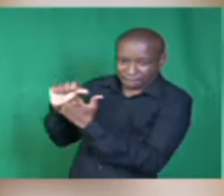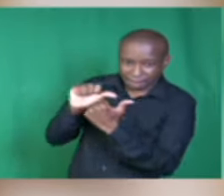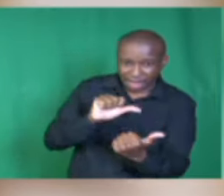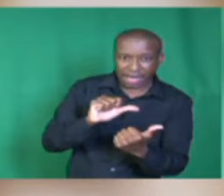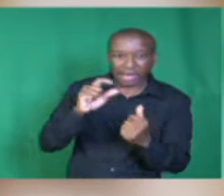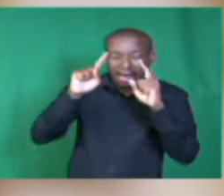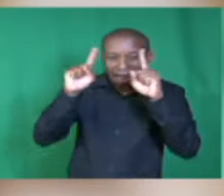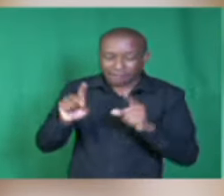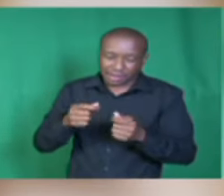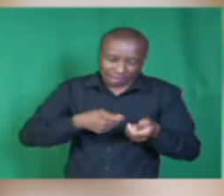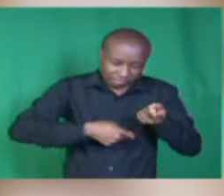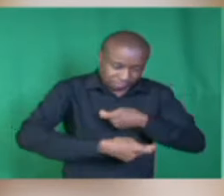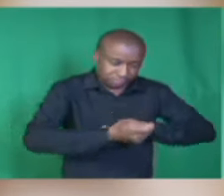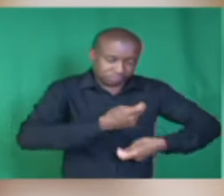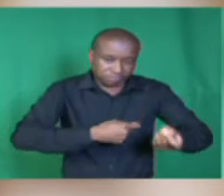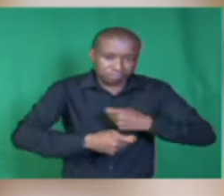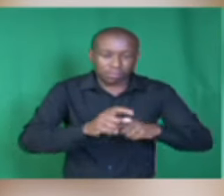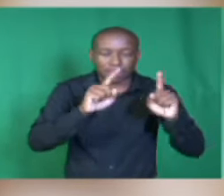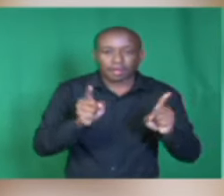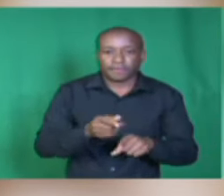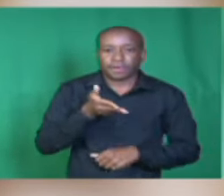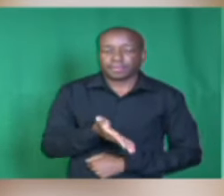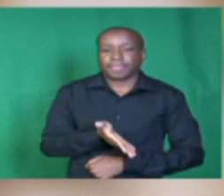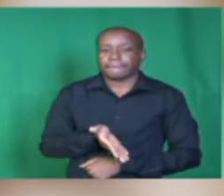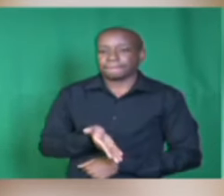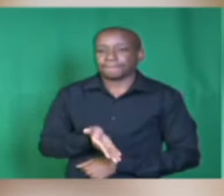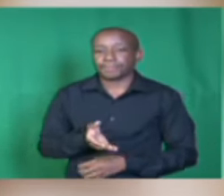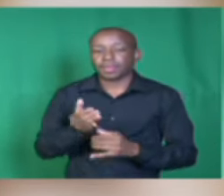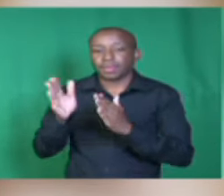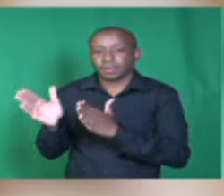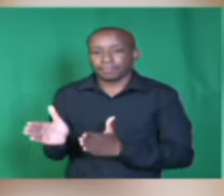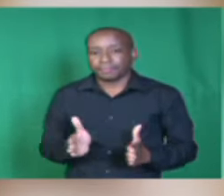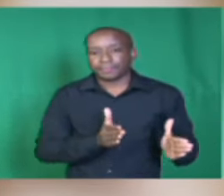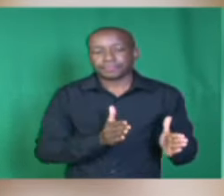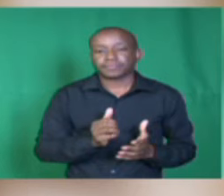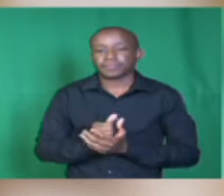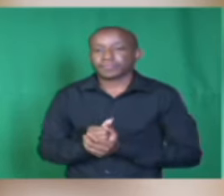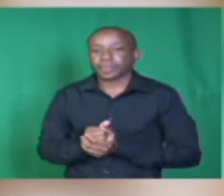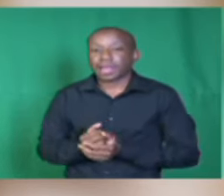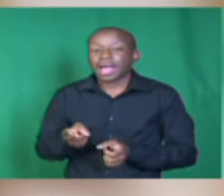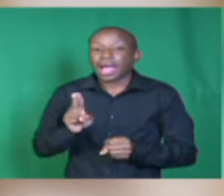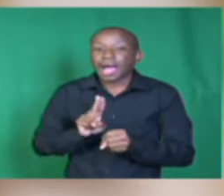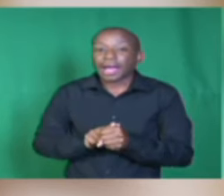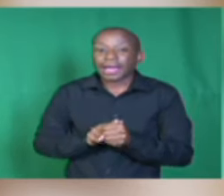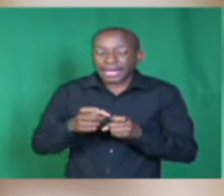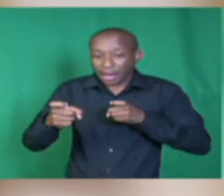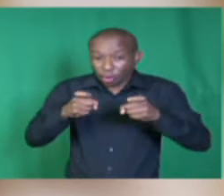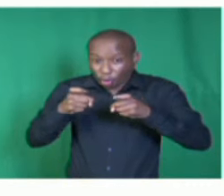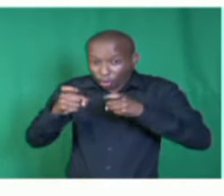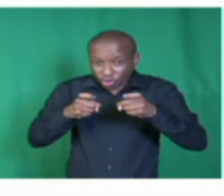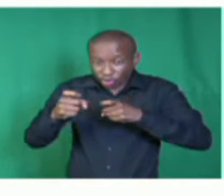sell them to the Africans. Okay, let's go ahead. They wanted to take control of minerals